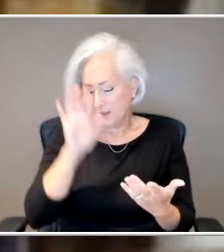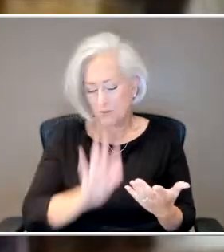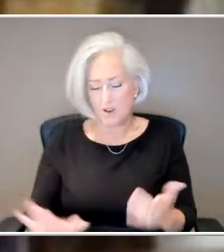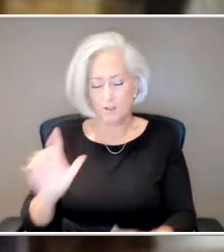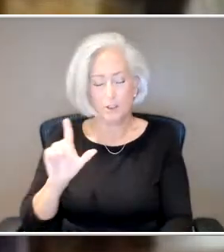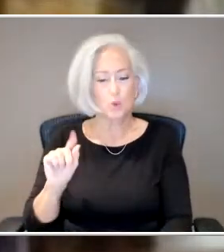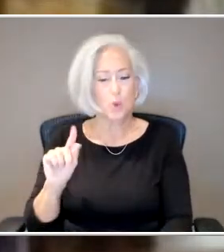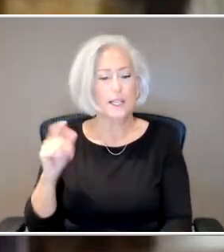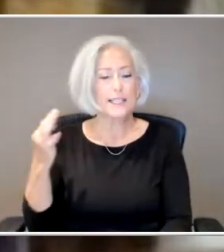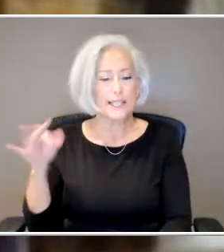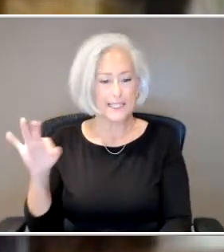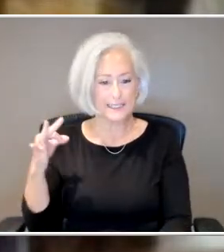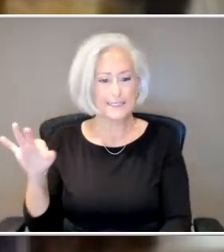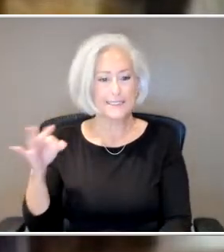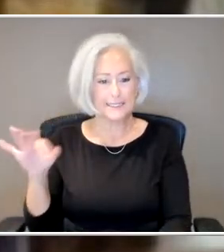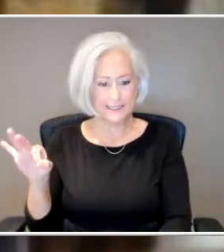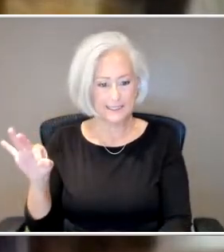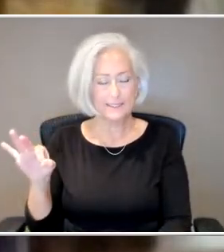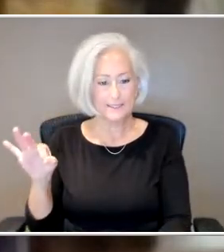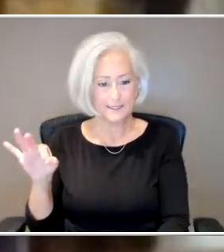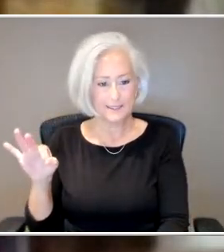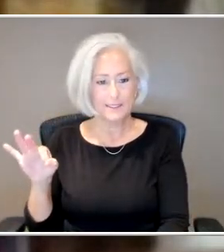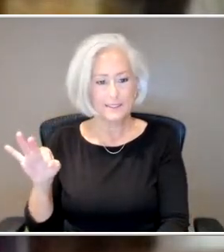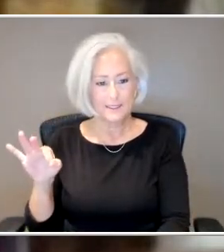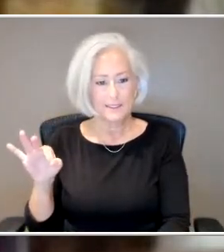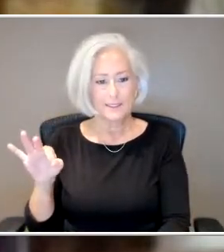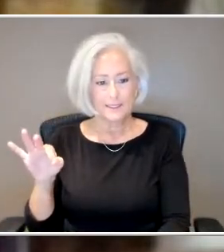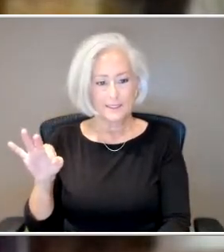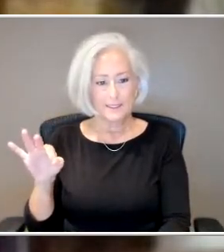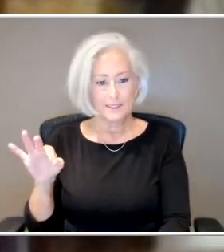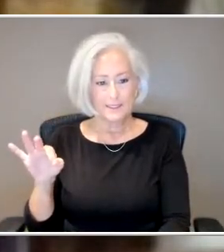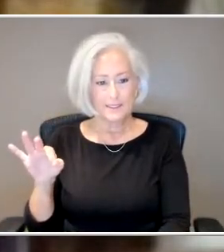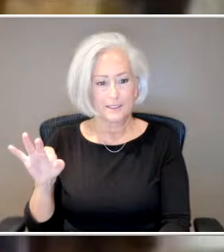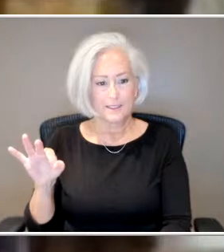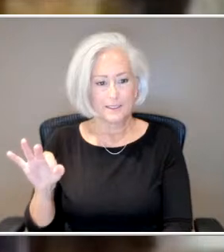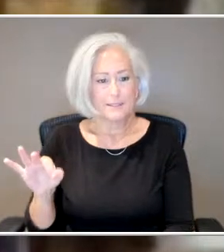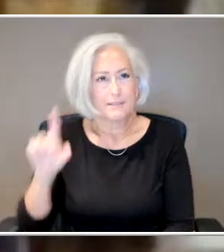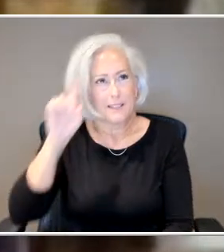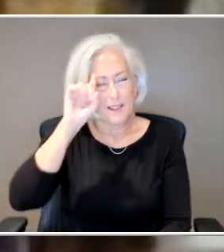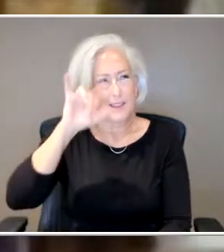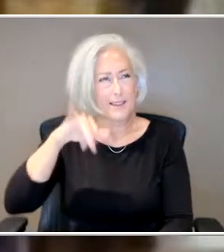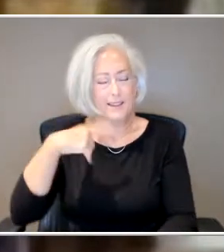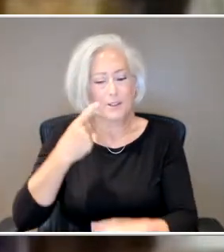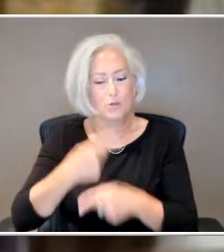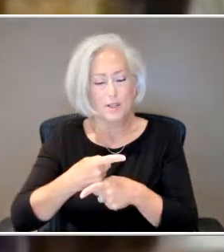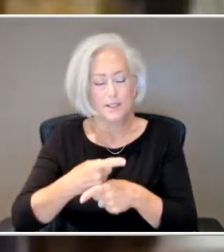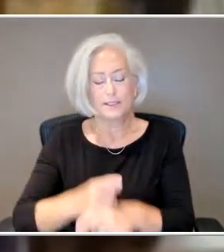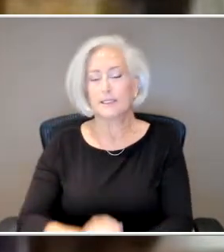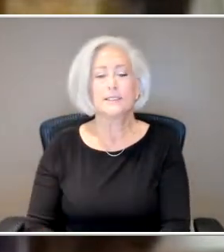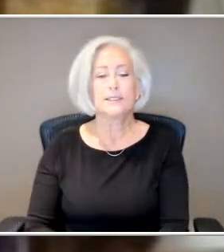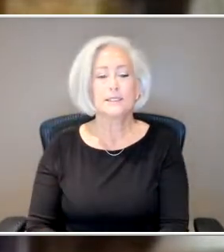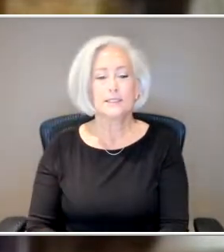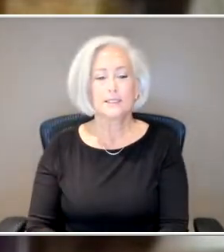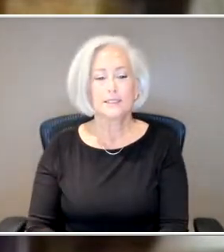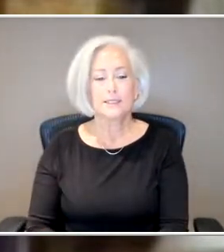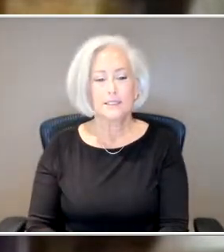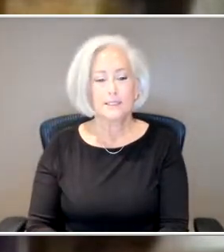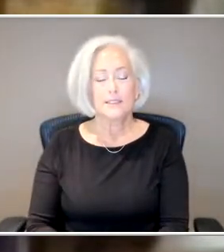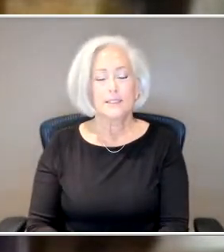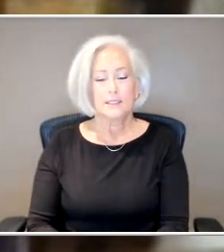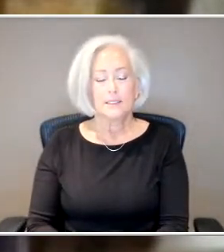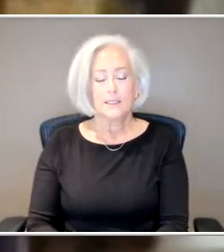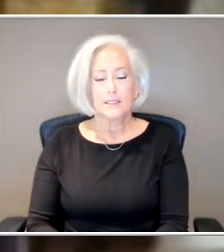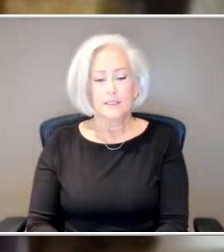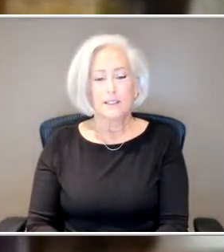2019? And I think that's correct, yes. And had,